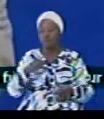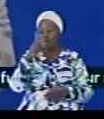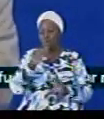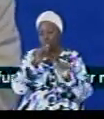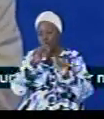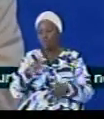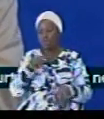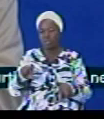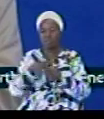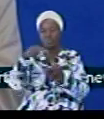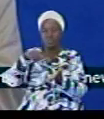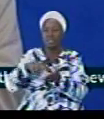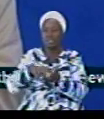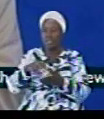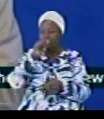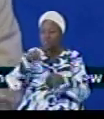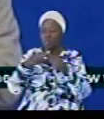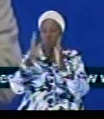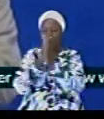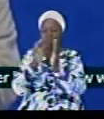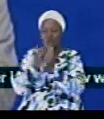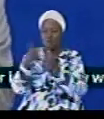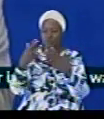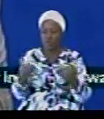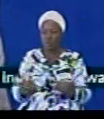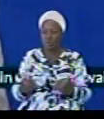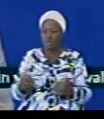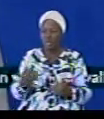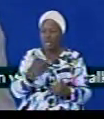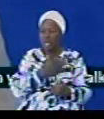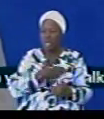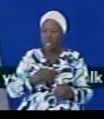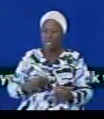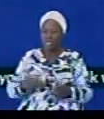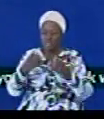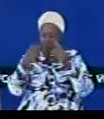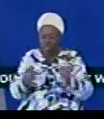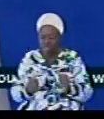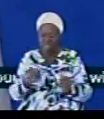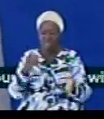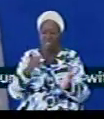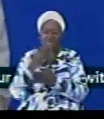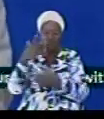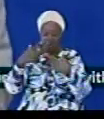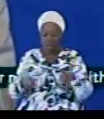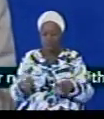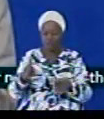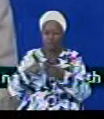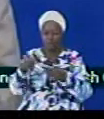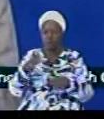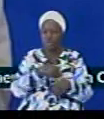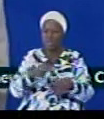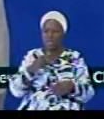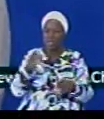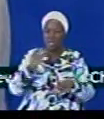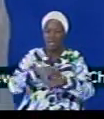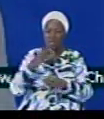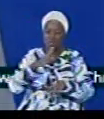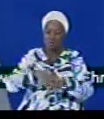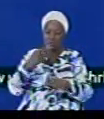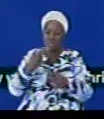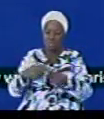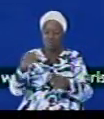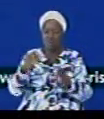standing. I'm going to pray with you now. And speedily it will happen at the name, at the mention of the